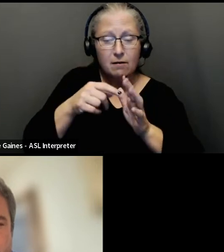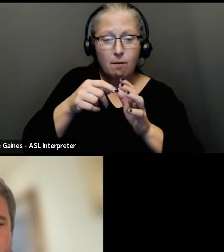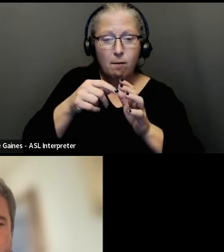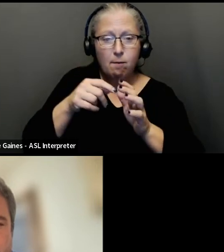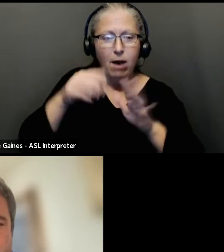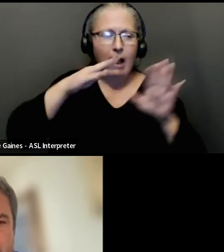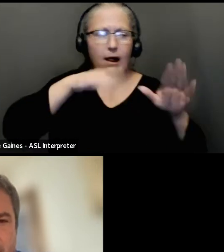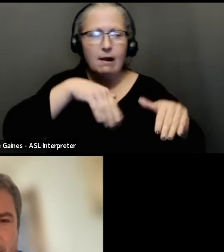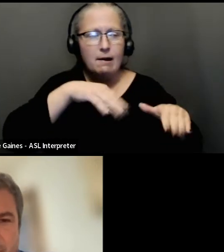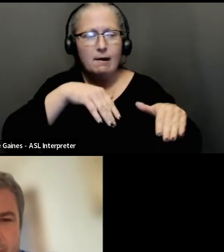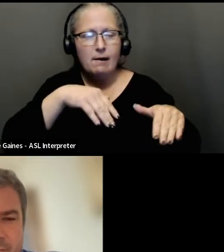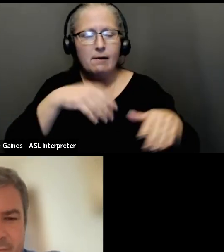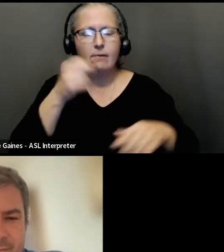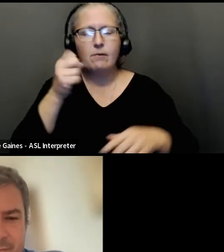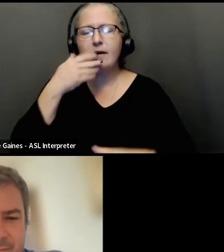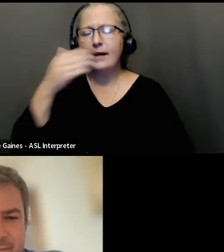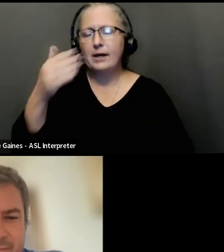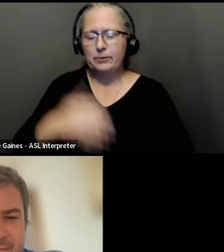Not yet. Thank you.